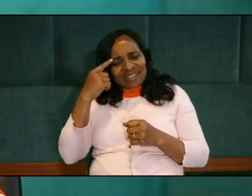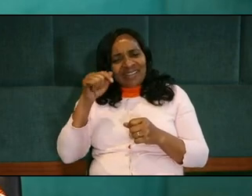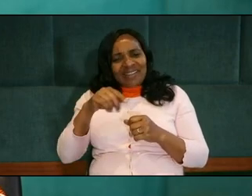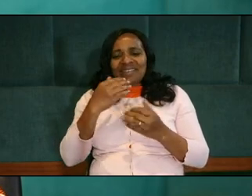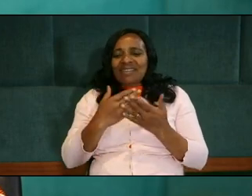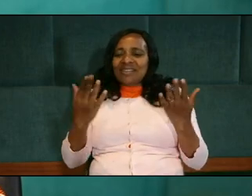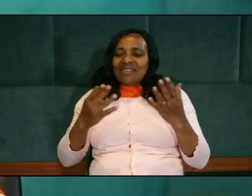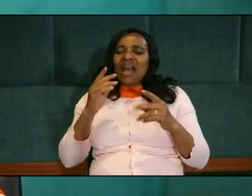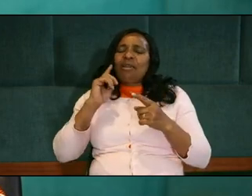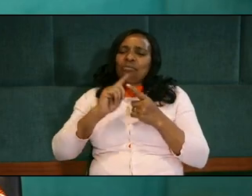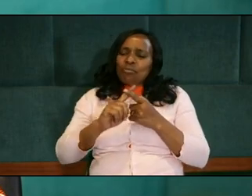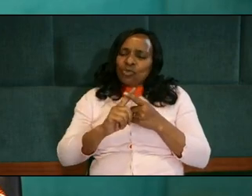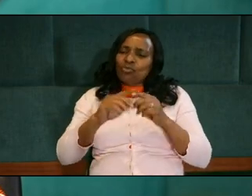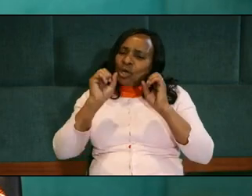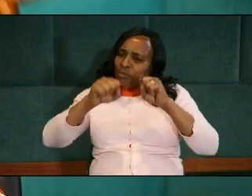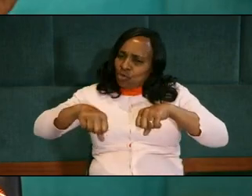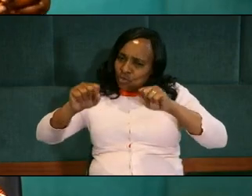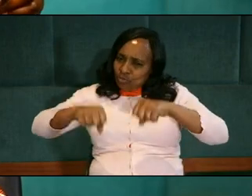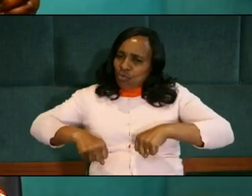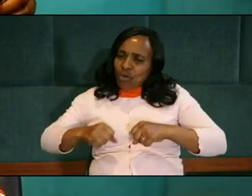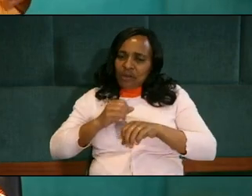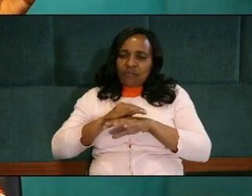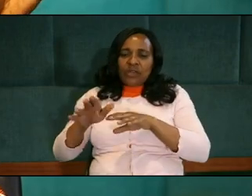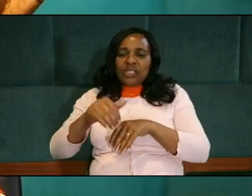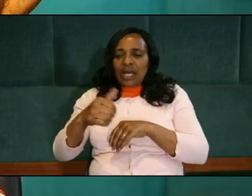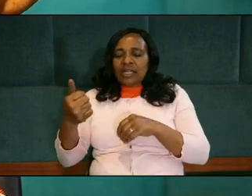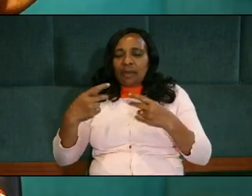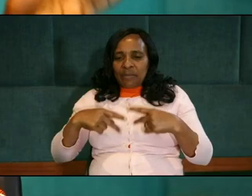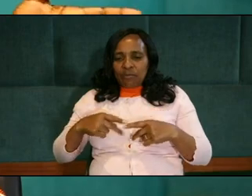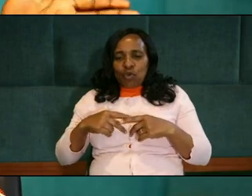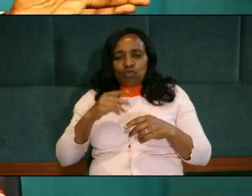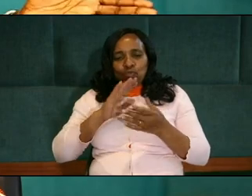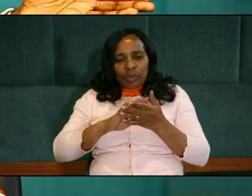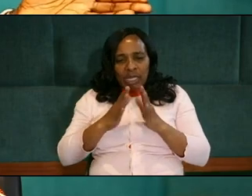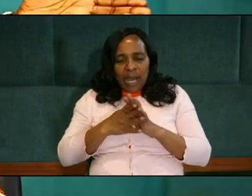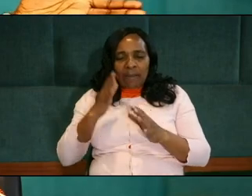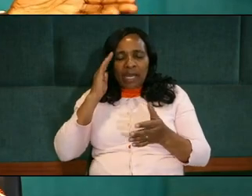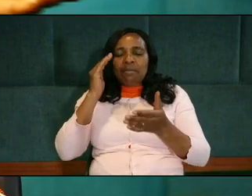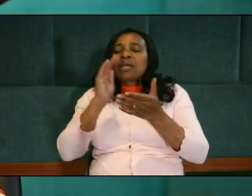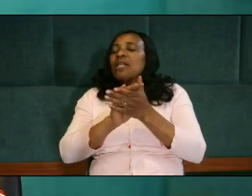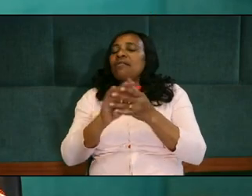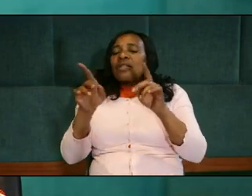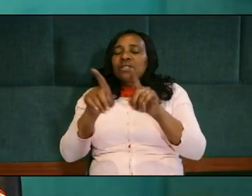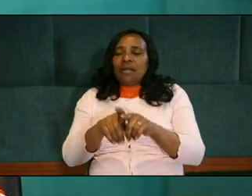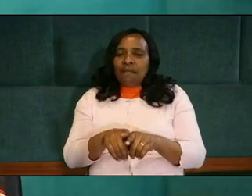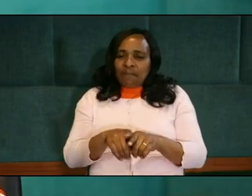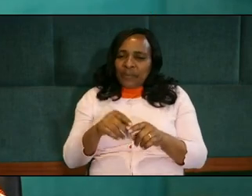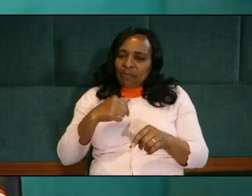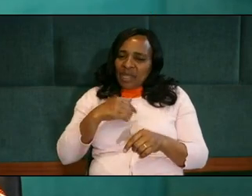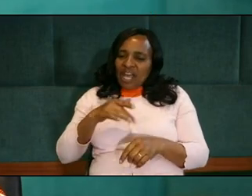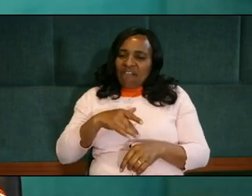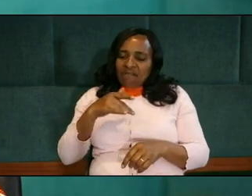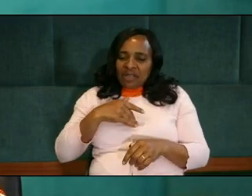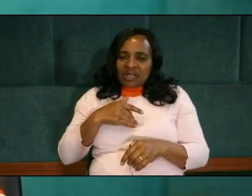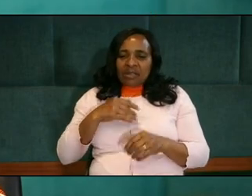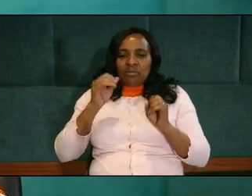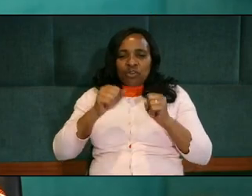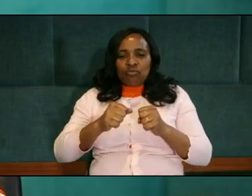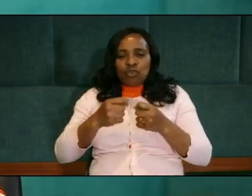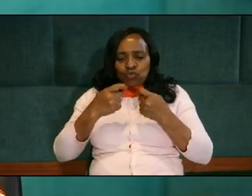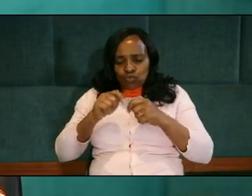things are possible, and they influence other people to believe the same thing. And I feel like you should strive to be that